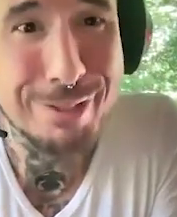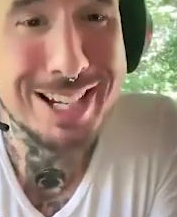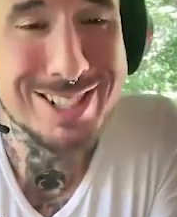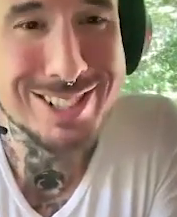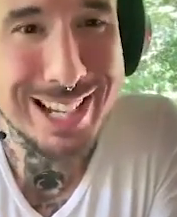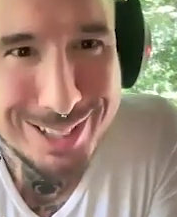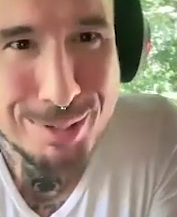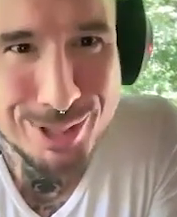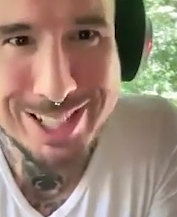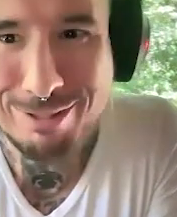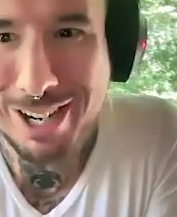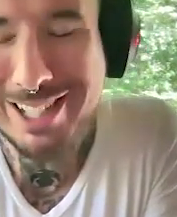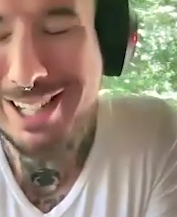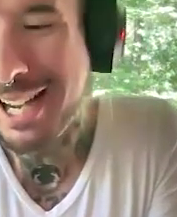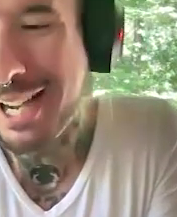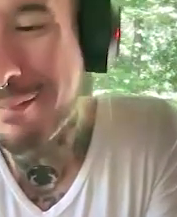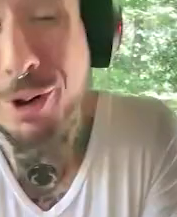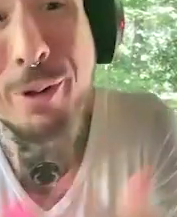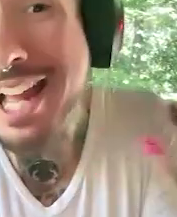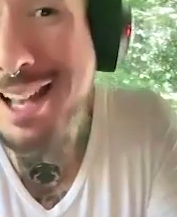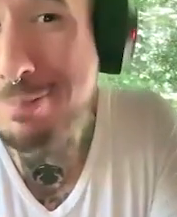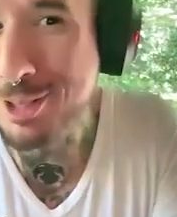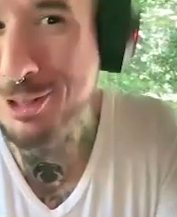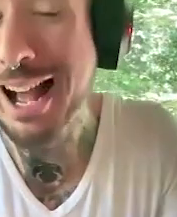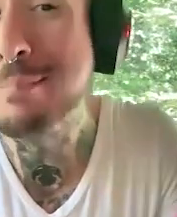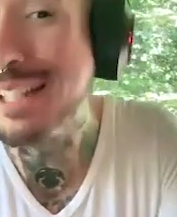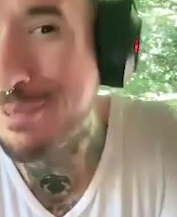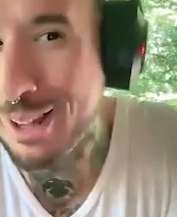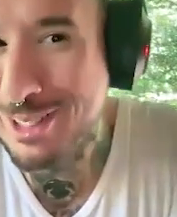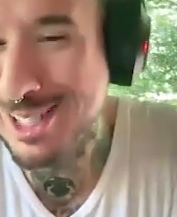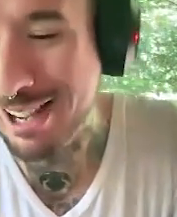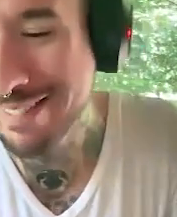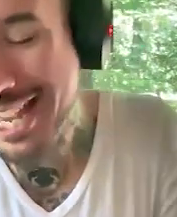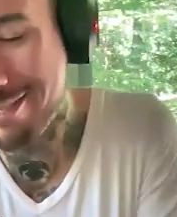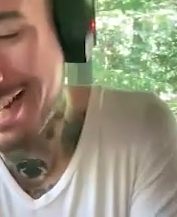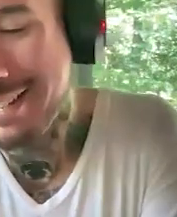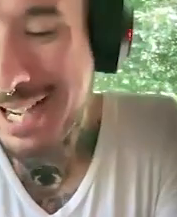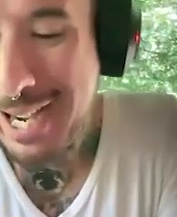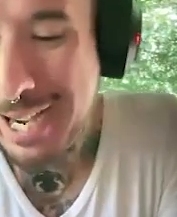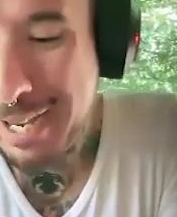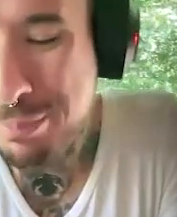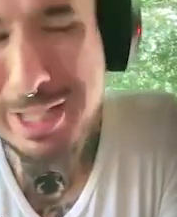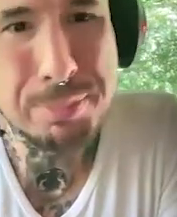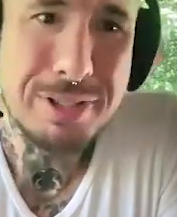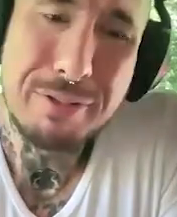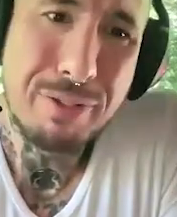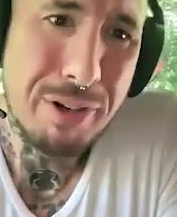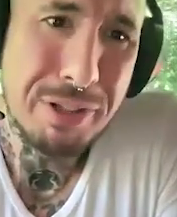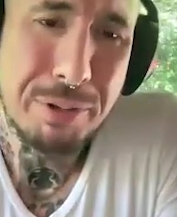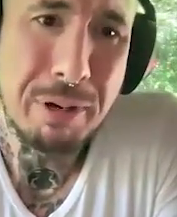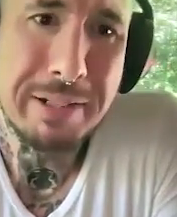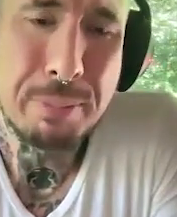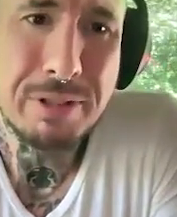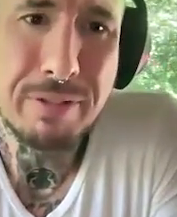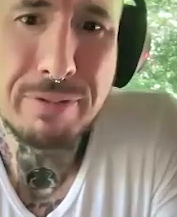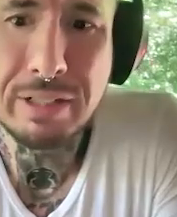and affirmation and community, right? Although that's an absolute, I believe all of us want that, right? But especially for our